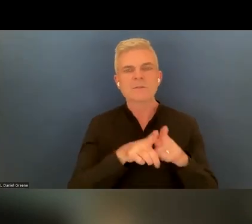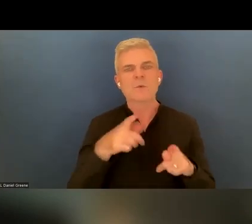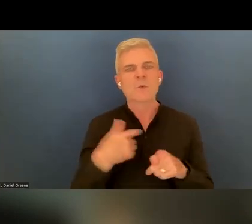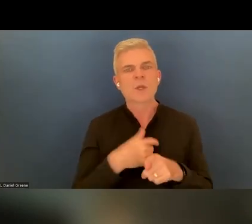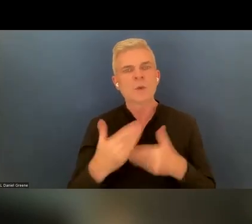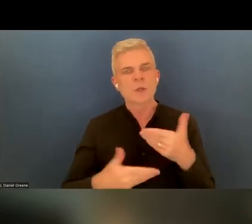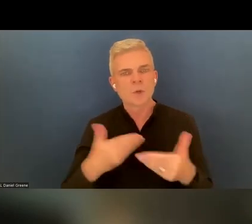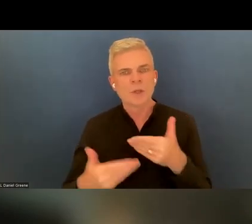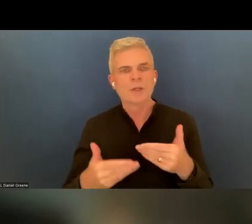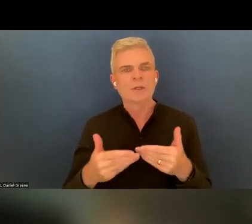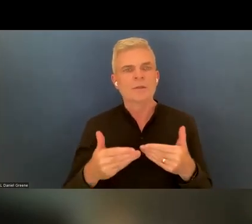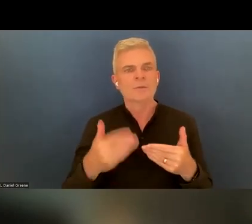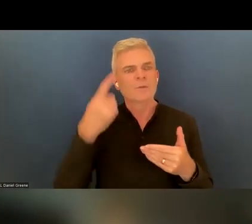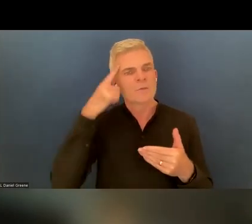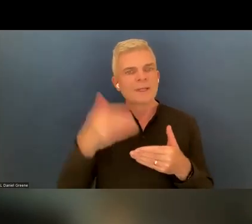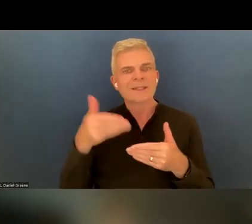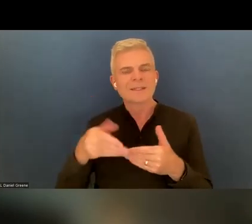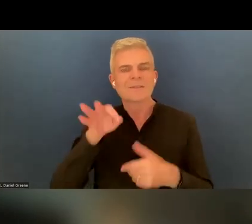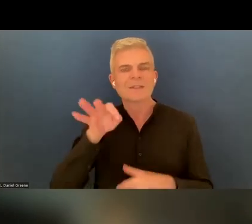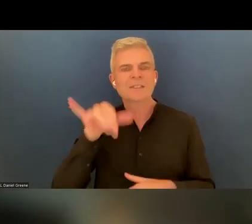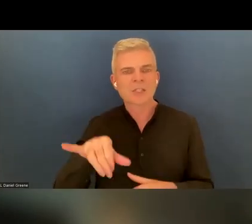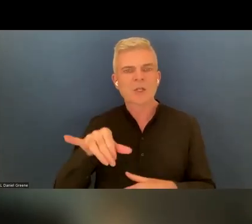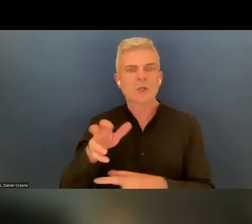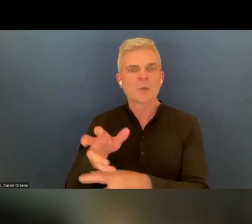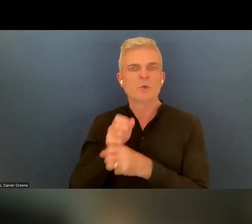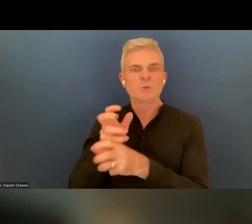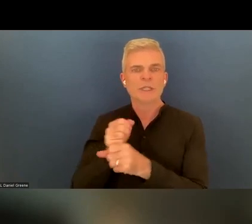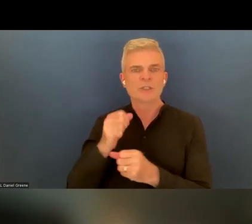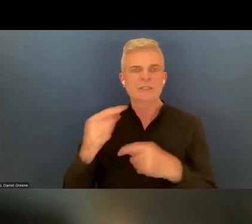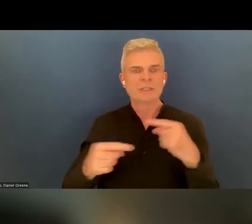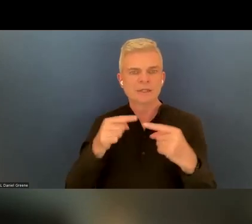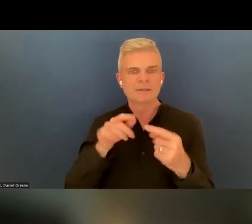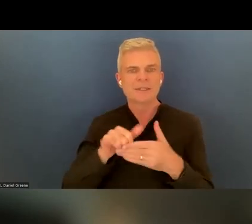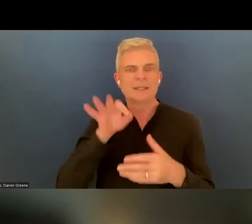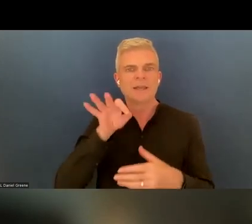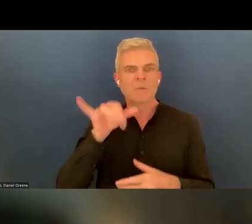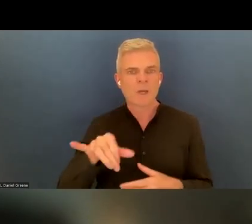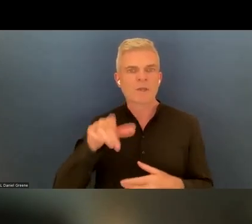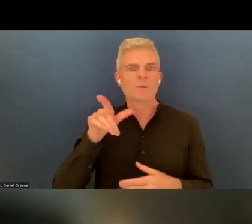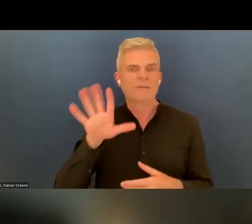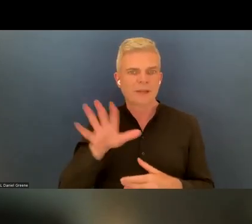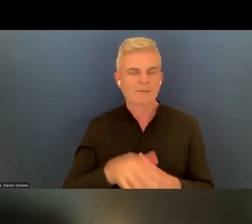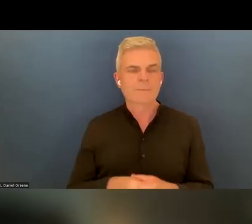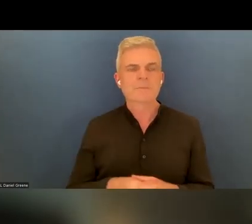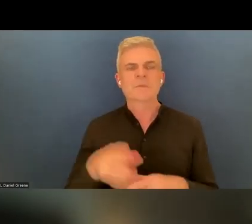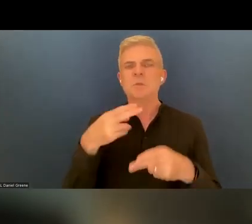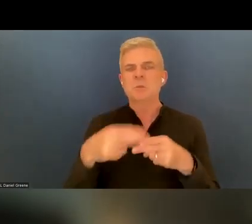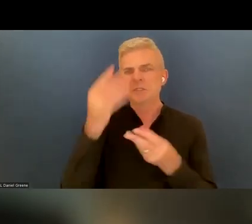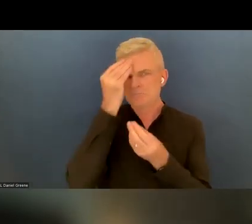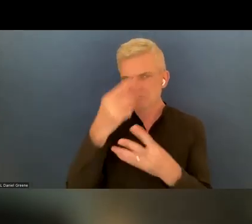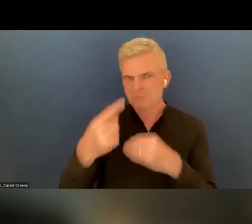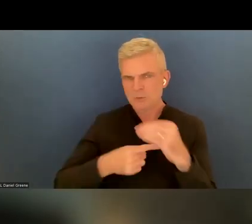consideration for the next fiscal year appropriation cycle, which will be FY25. Quick note about these calendars: